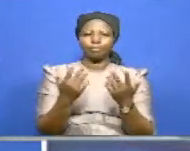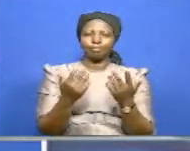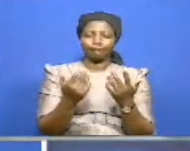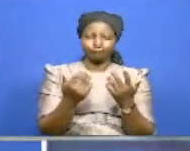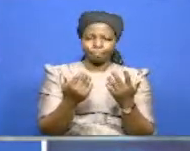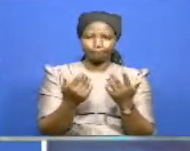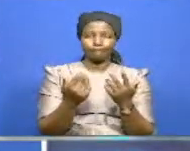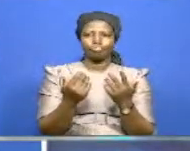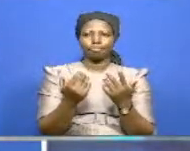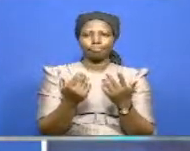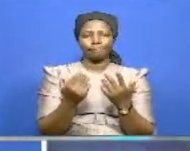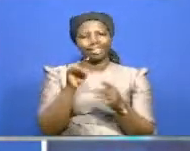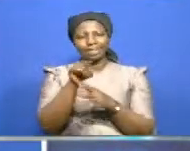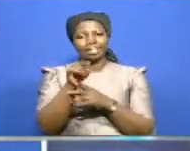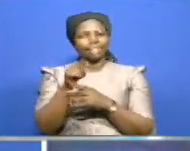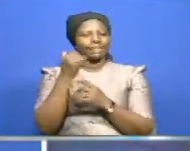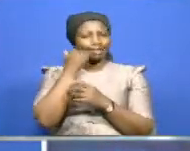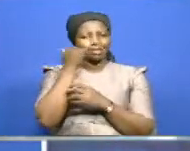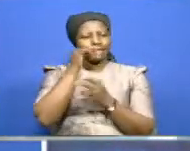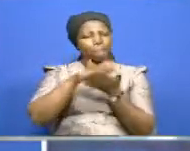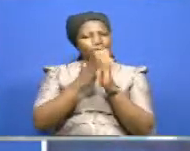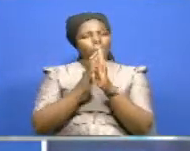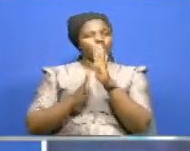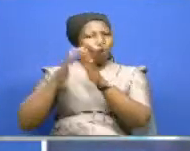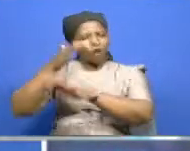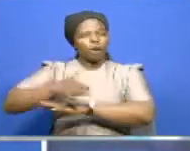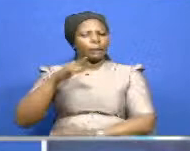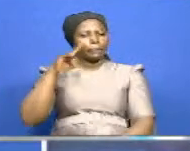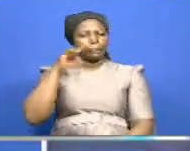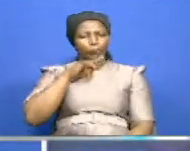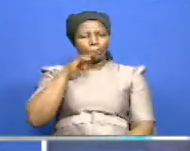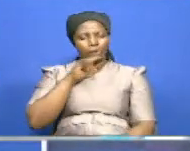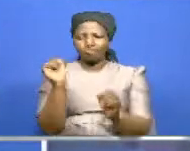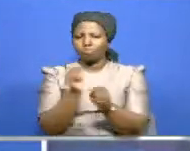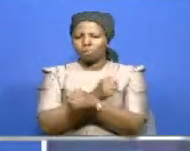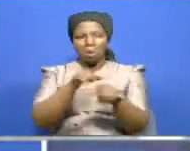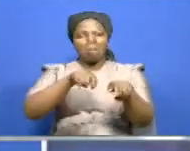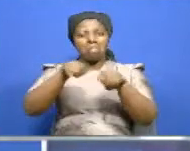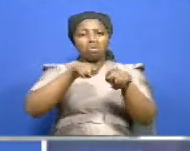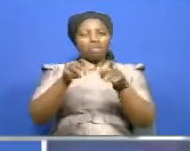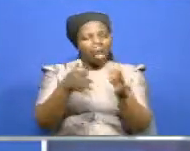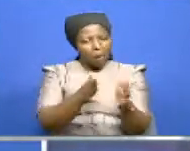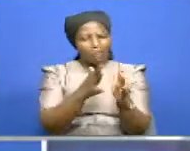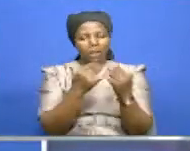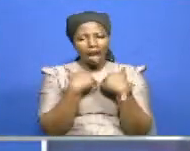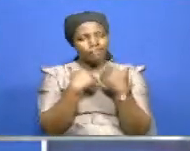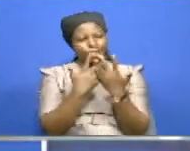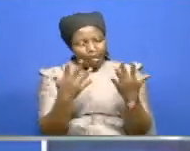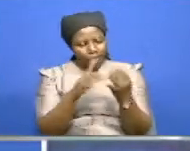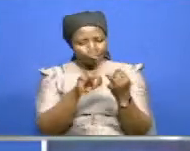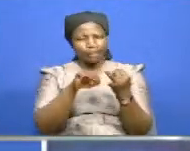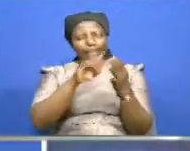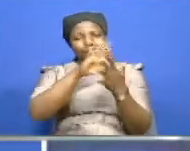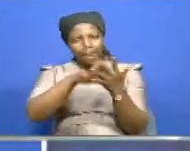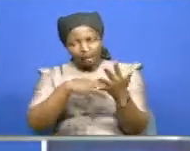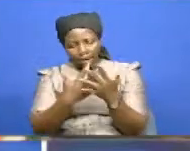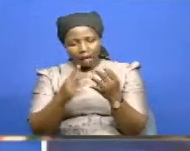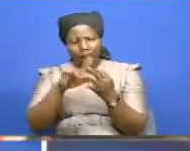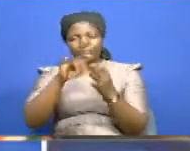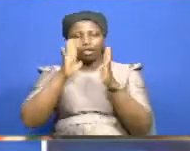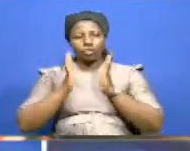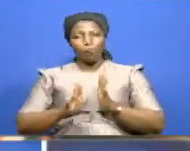by this pandemic. The way things are, the structure, the human resource, we have a big